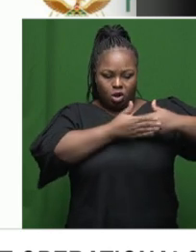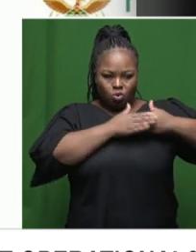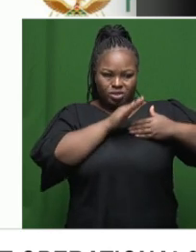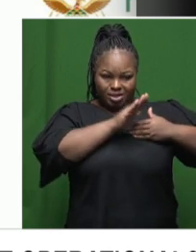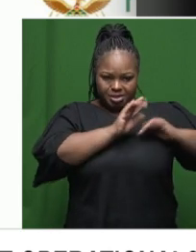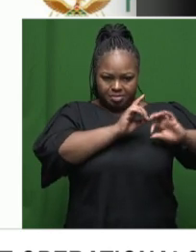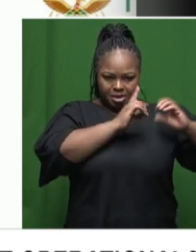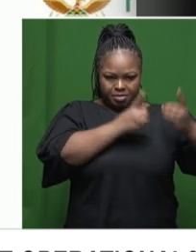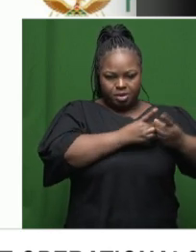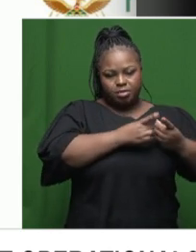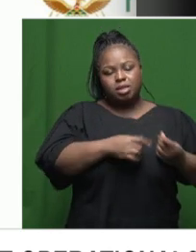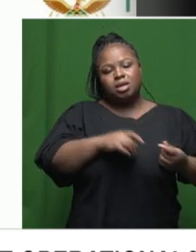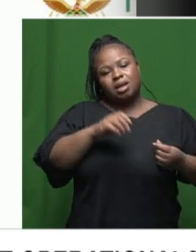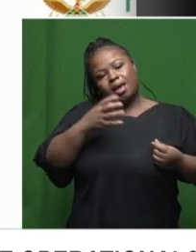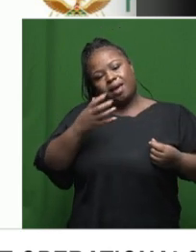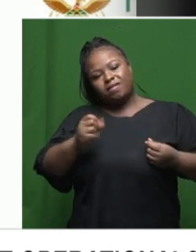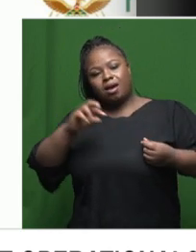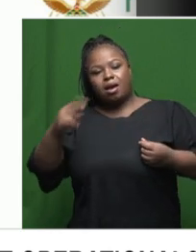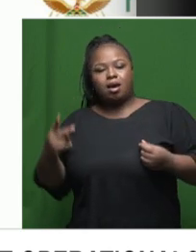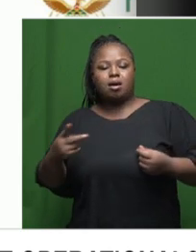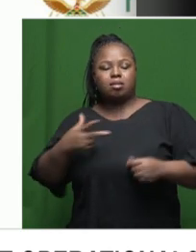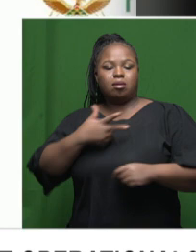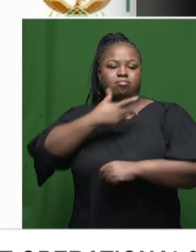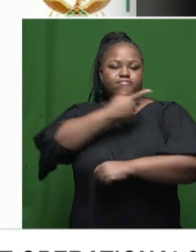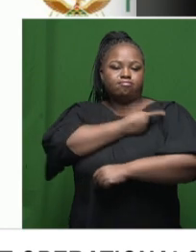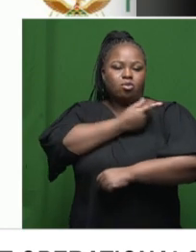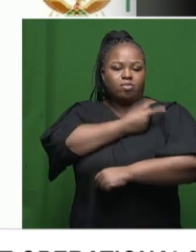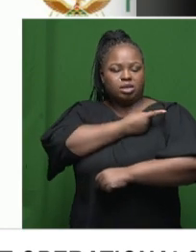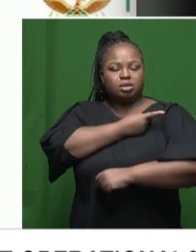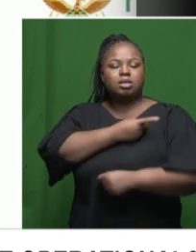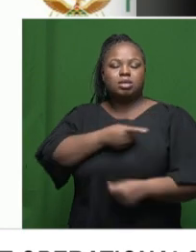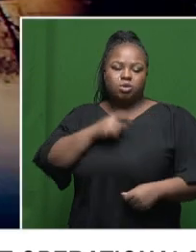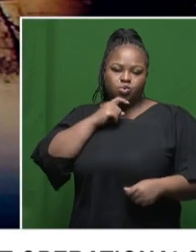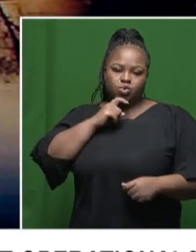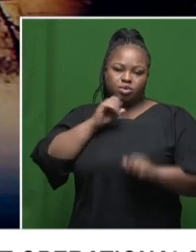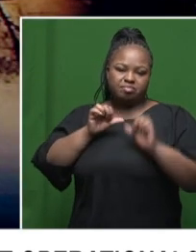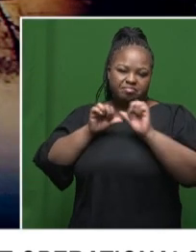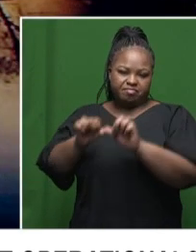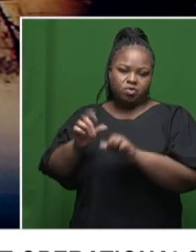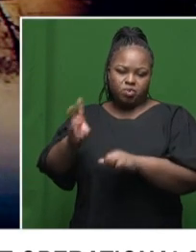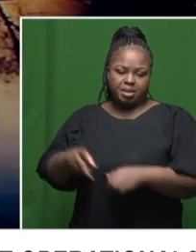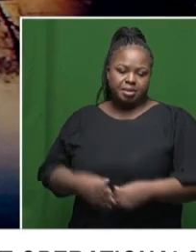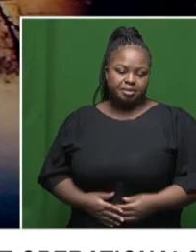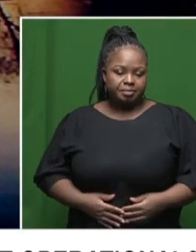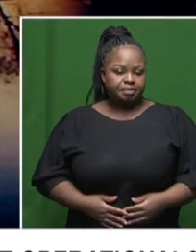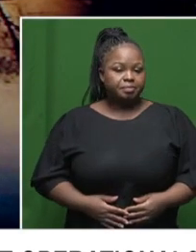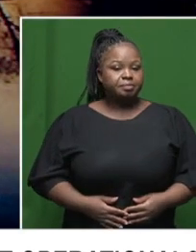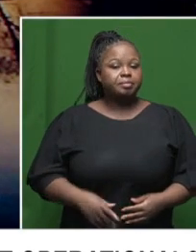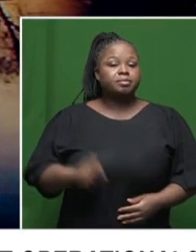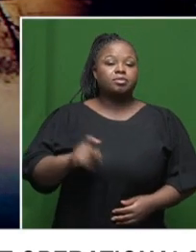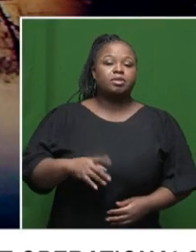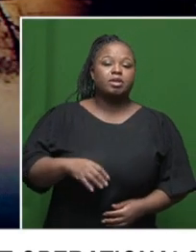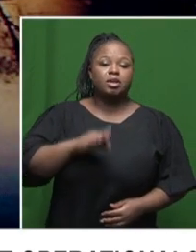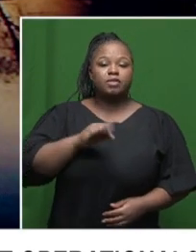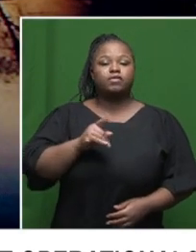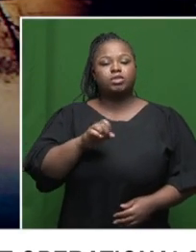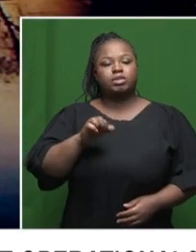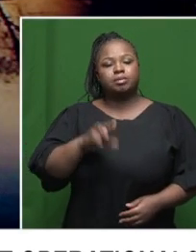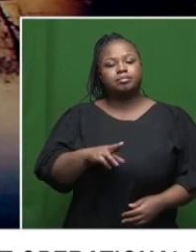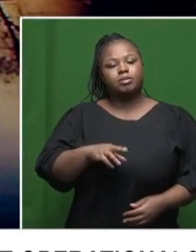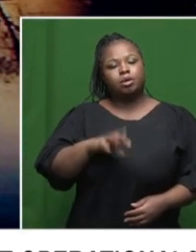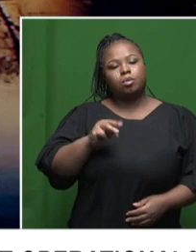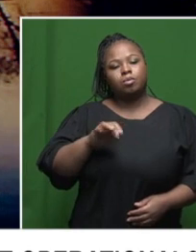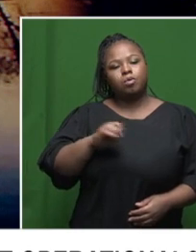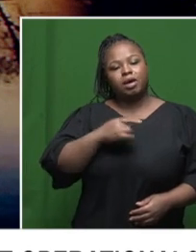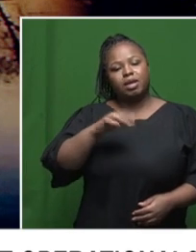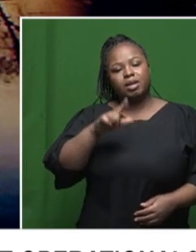the authorities to see how we can better save the situation. All right, Foster, let's leave it there for this morning. But thanks for talking to us. Foster Mohale